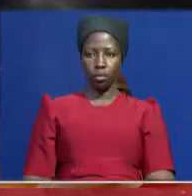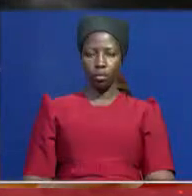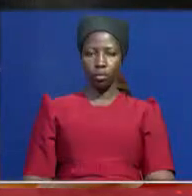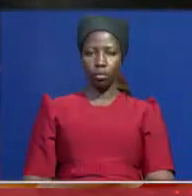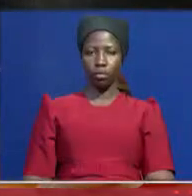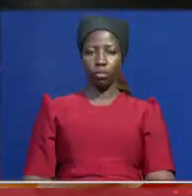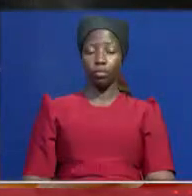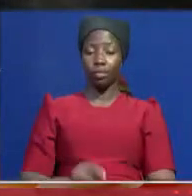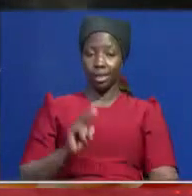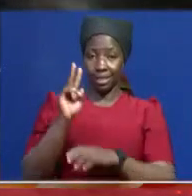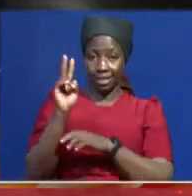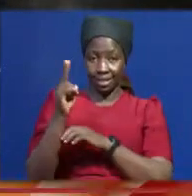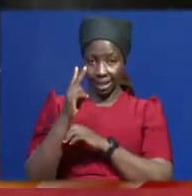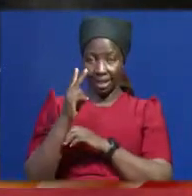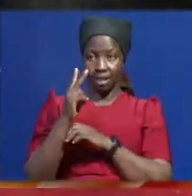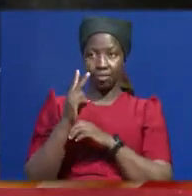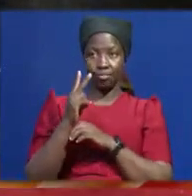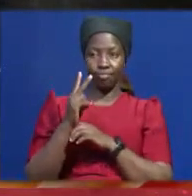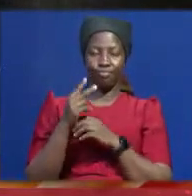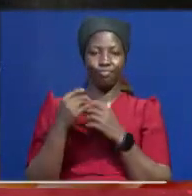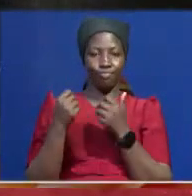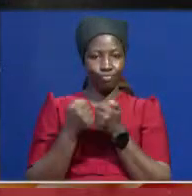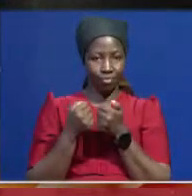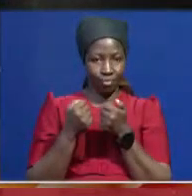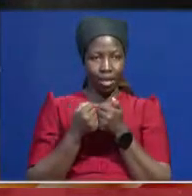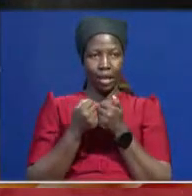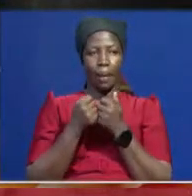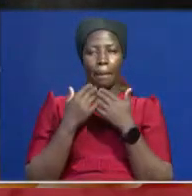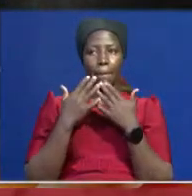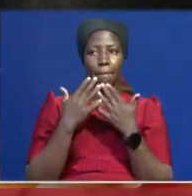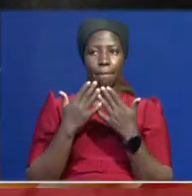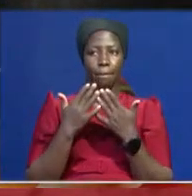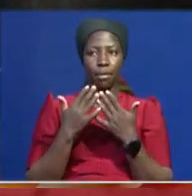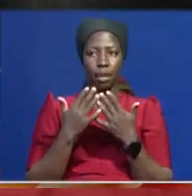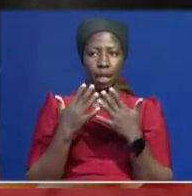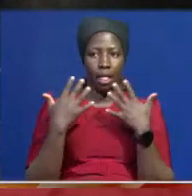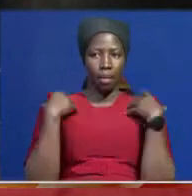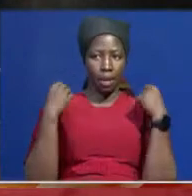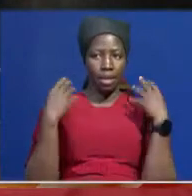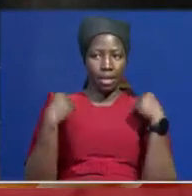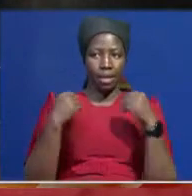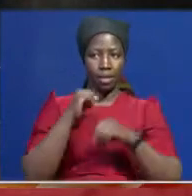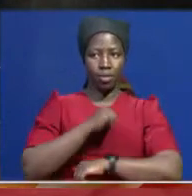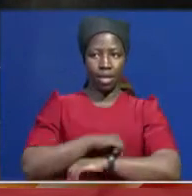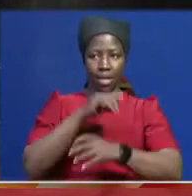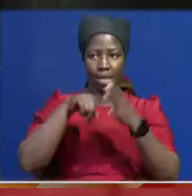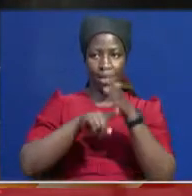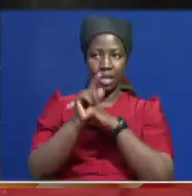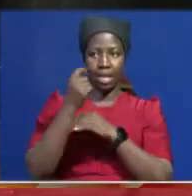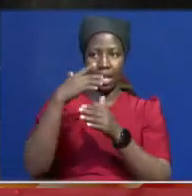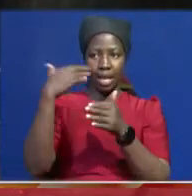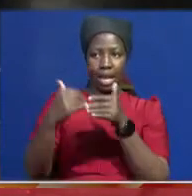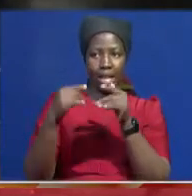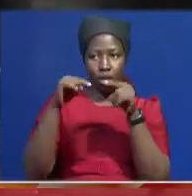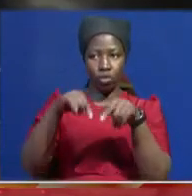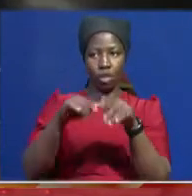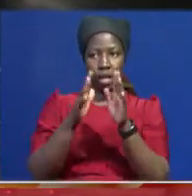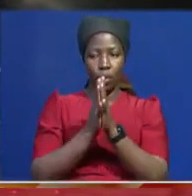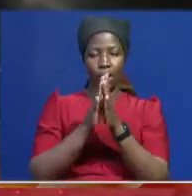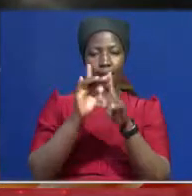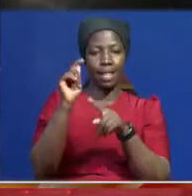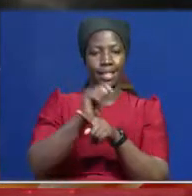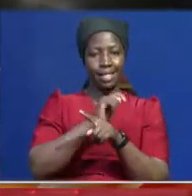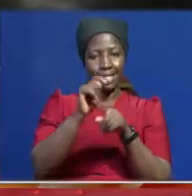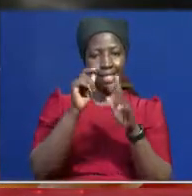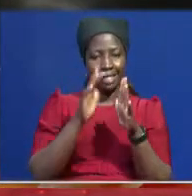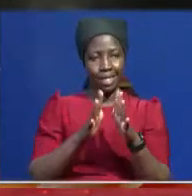Now, the second edition of the Body Fitness Academy seminar in Kenya ended today with personal trainers and fitness